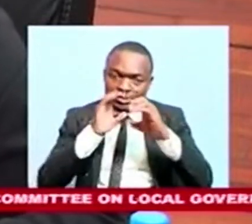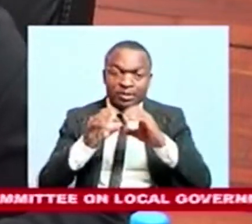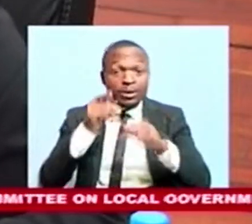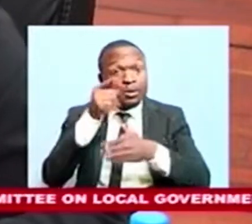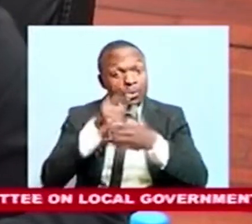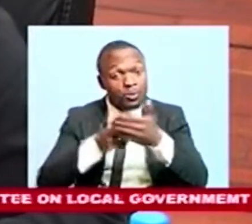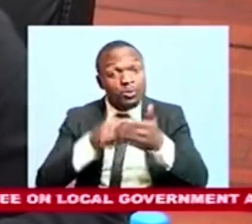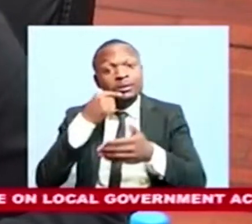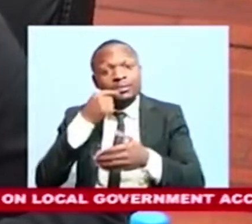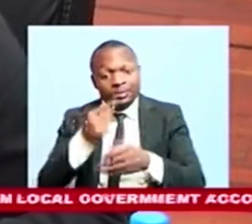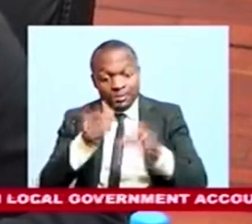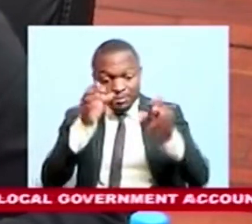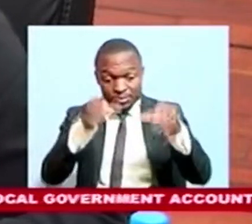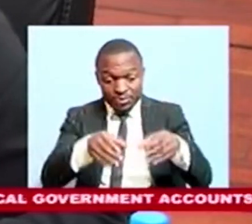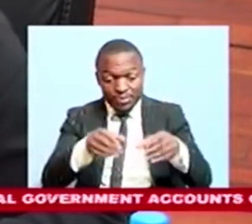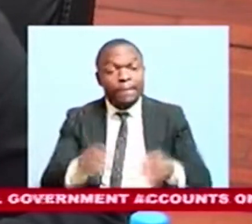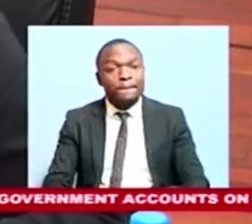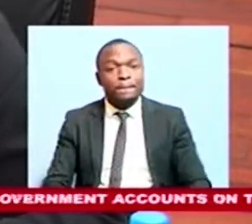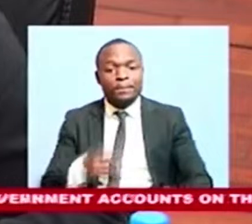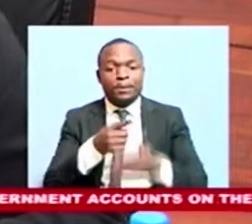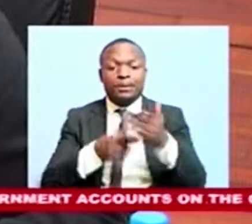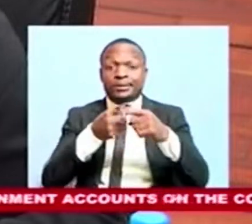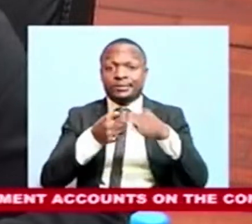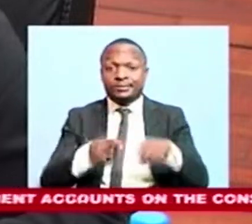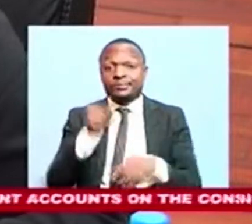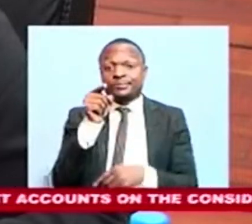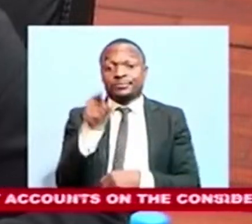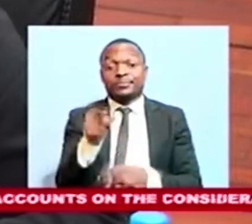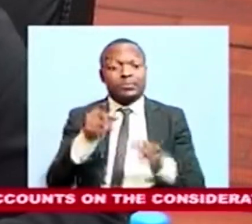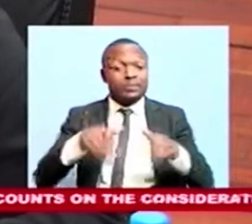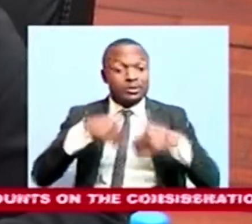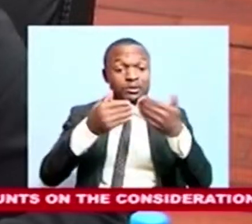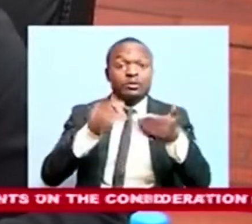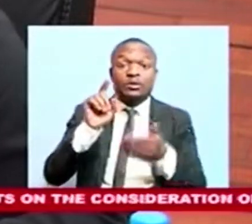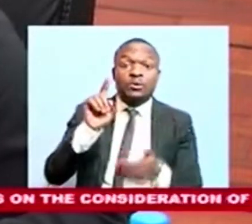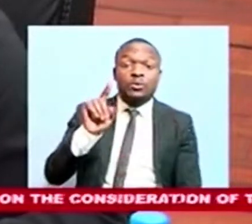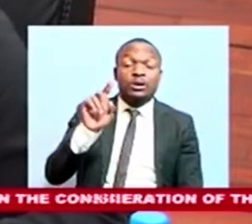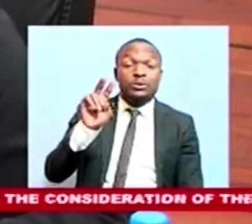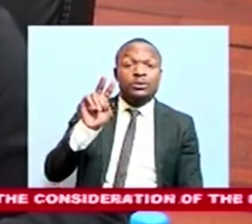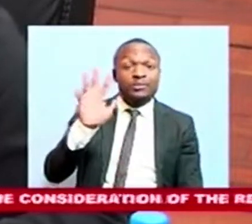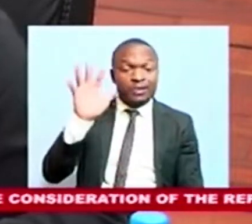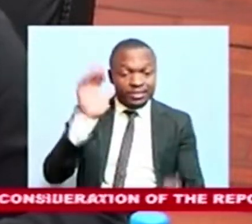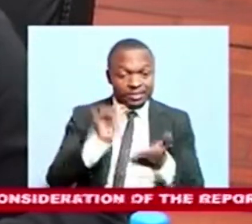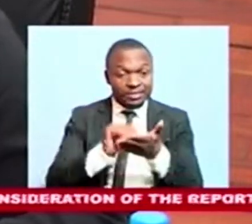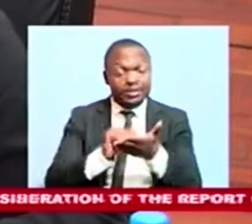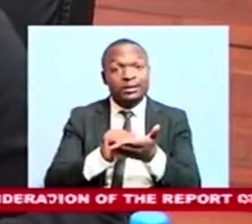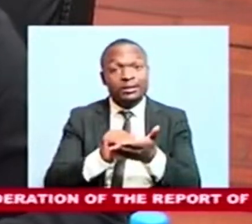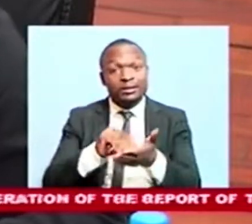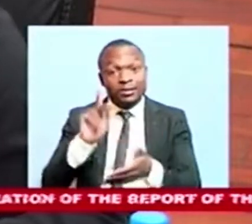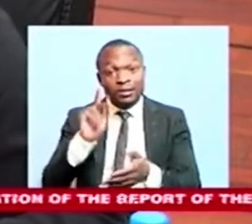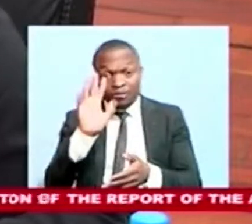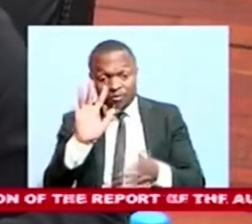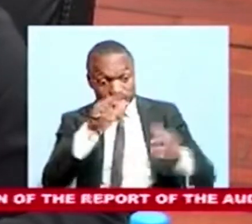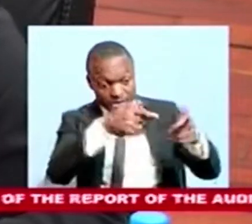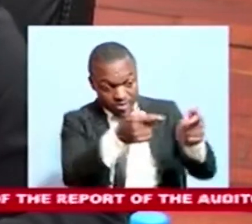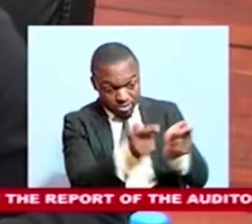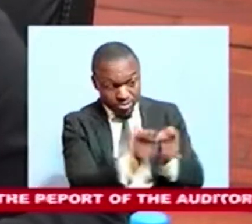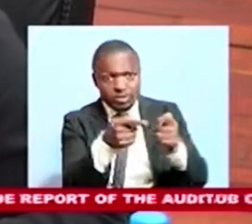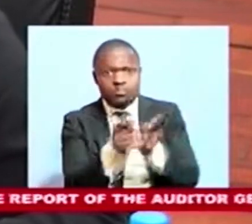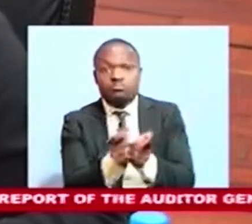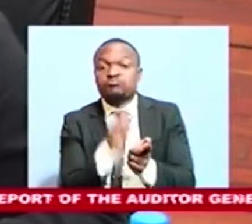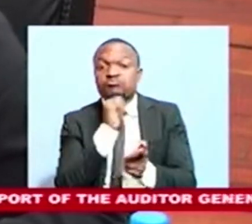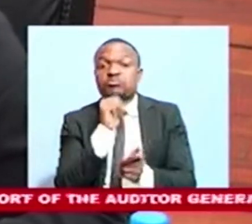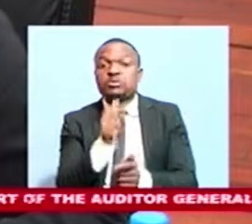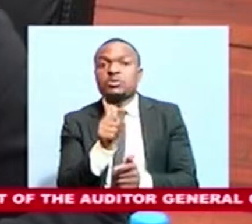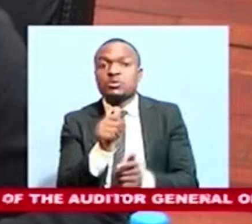are you telling this committee? What happened for you to issue 125,000 kwacha to 5 clubs who have not